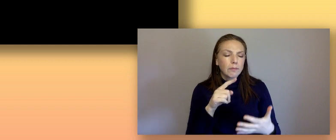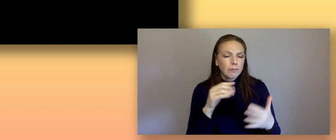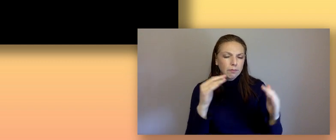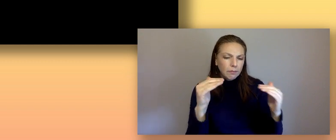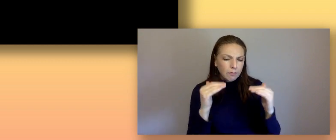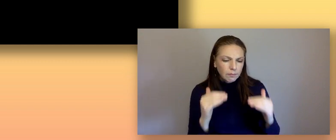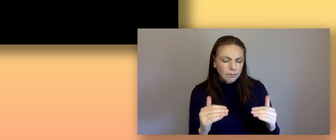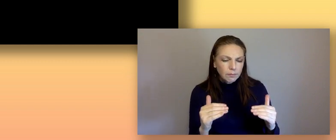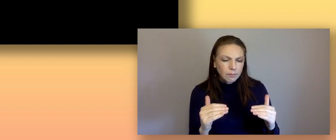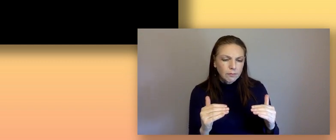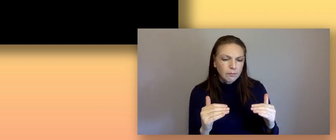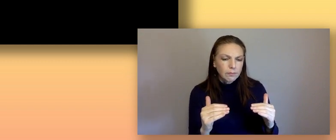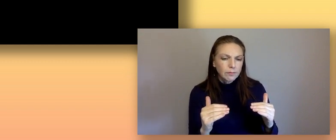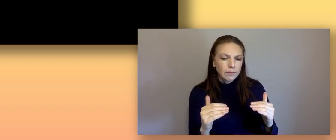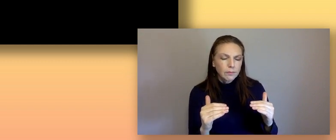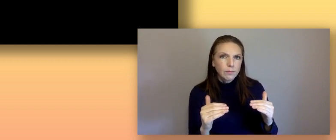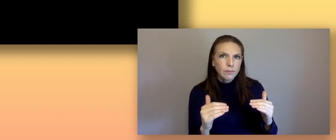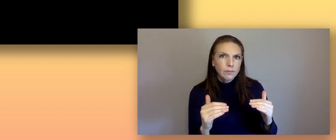about